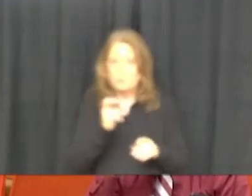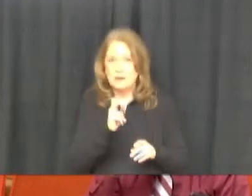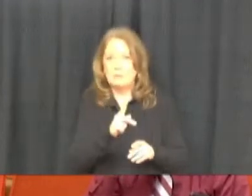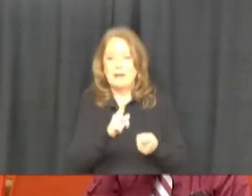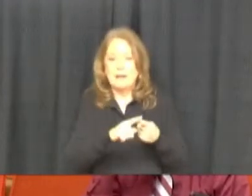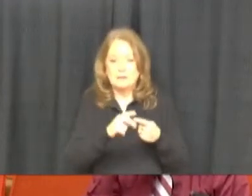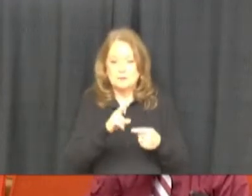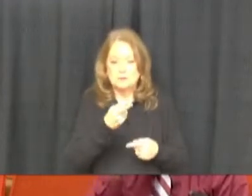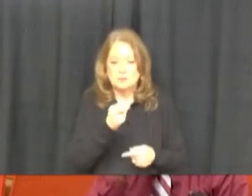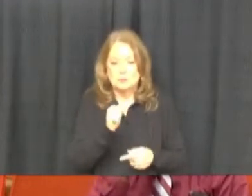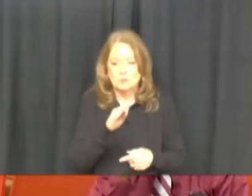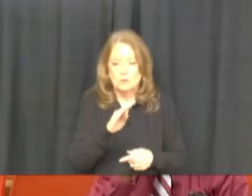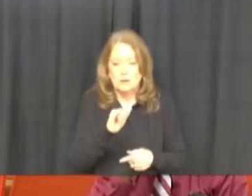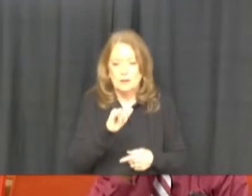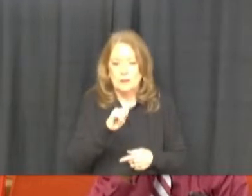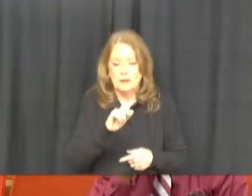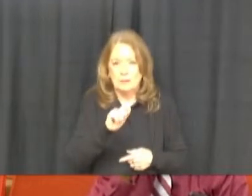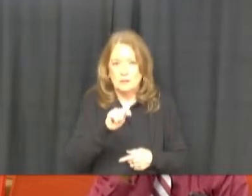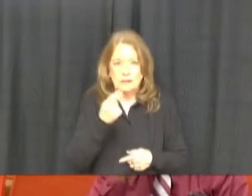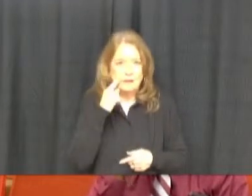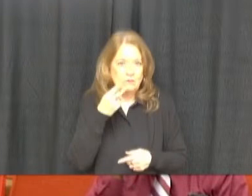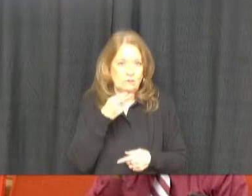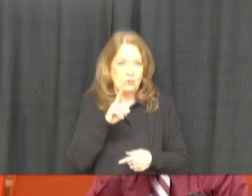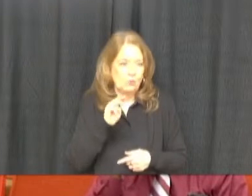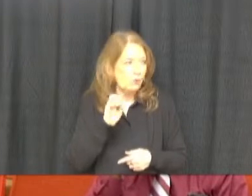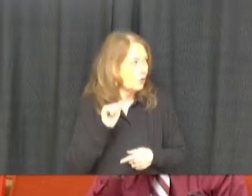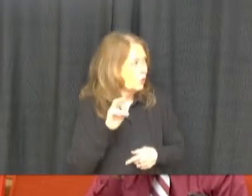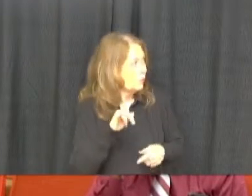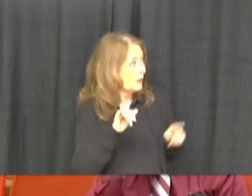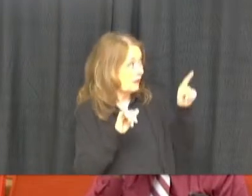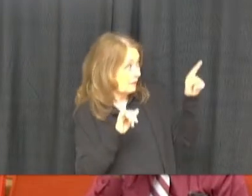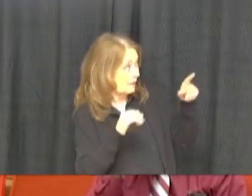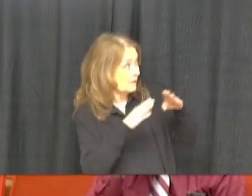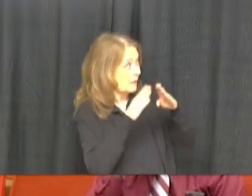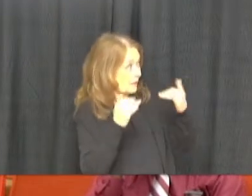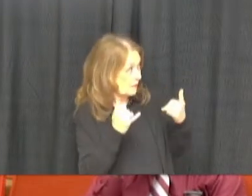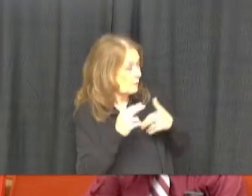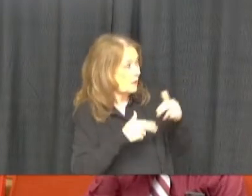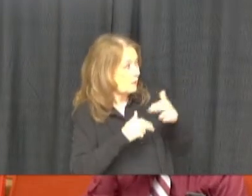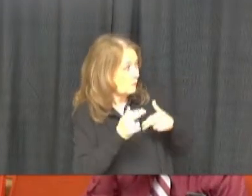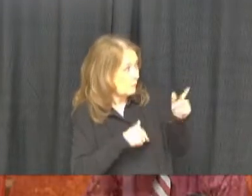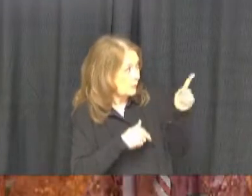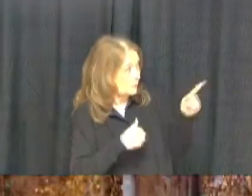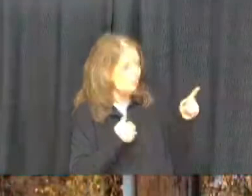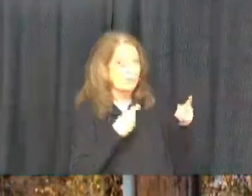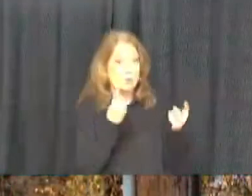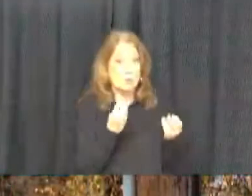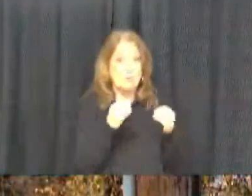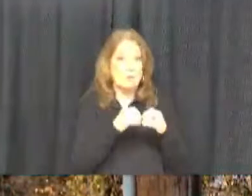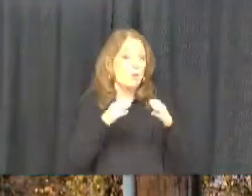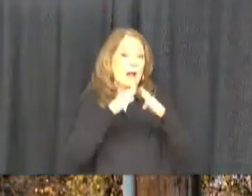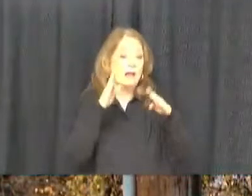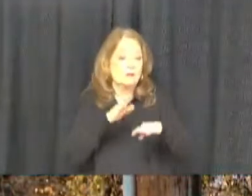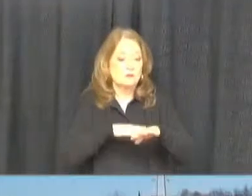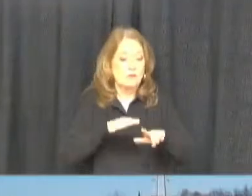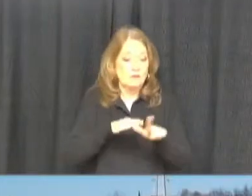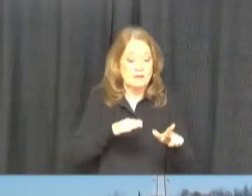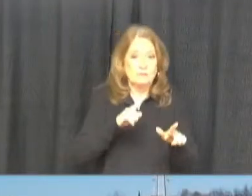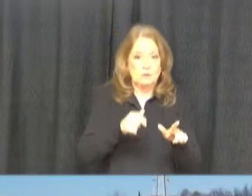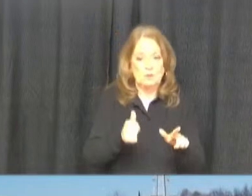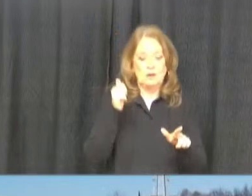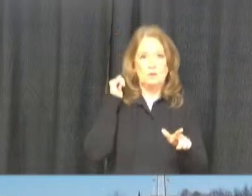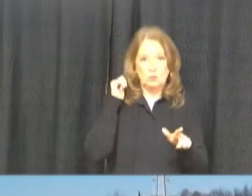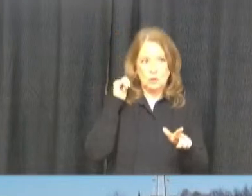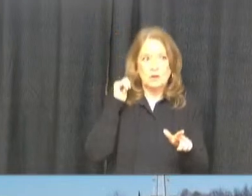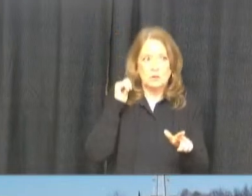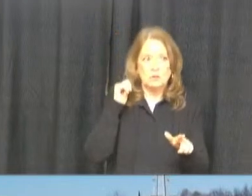on the right side. And there's the house under construction. So the additional house to the left and one on the rear that faces